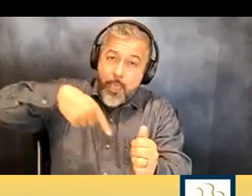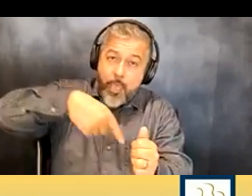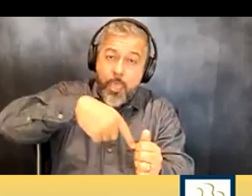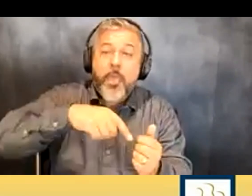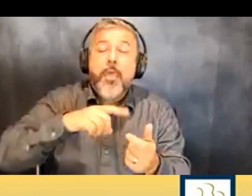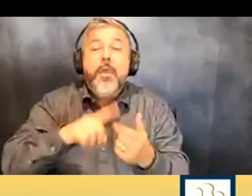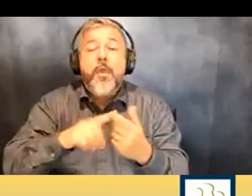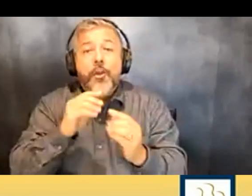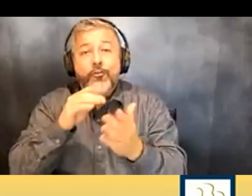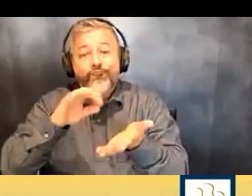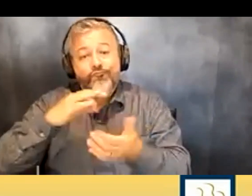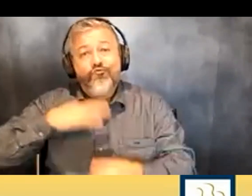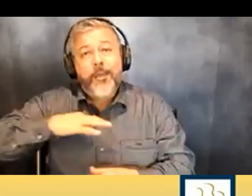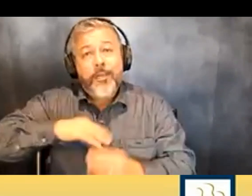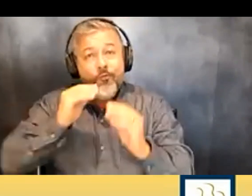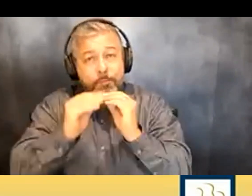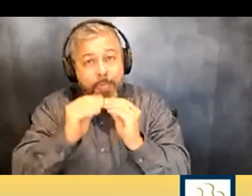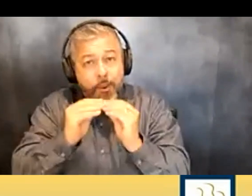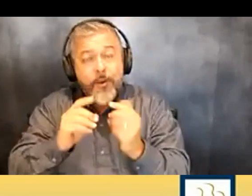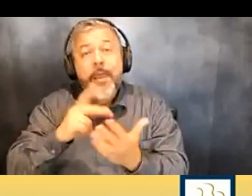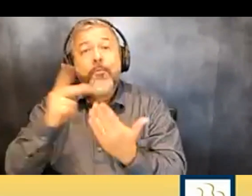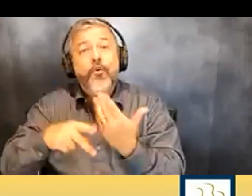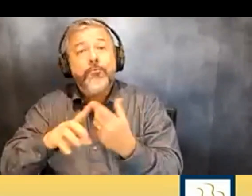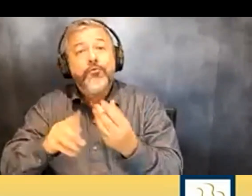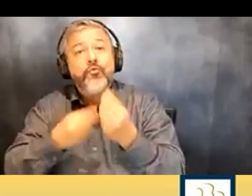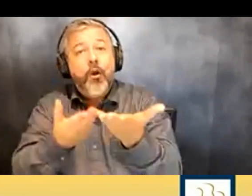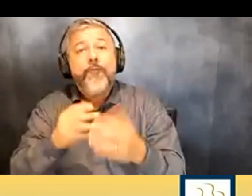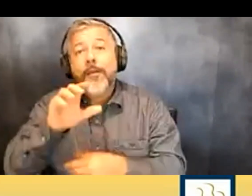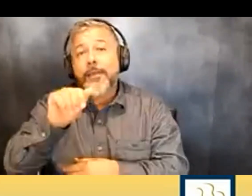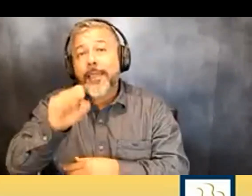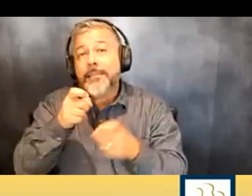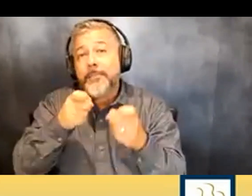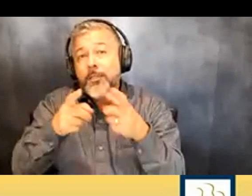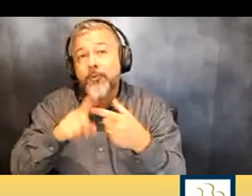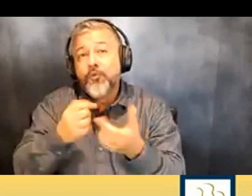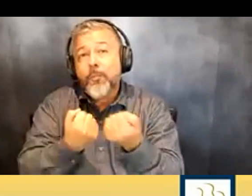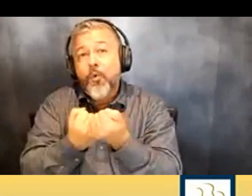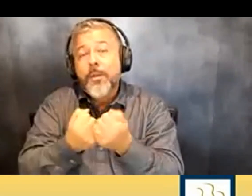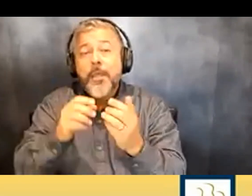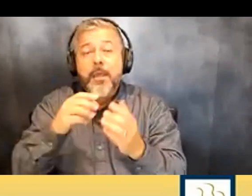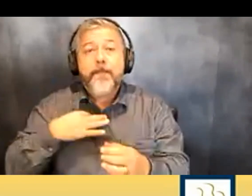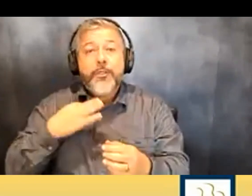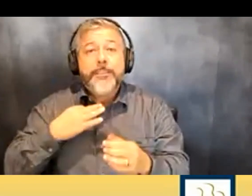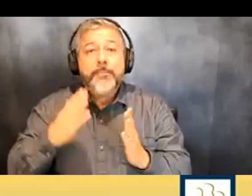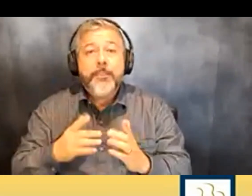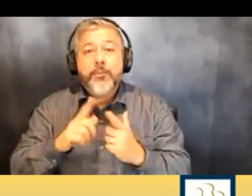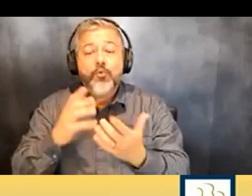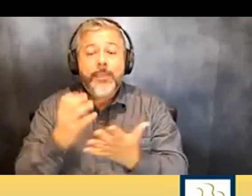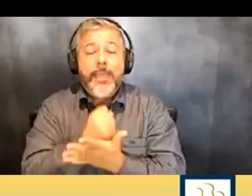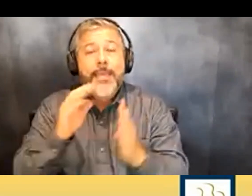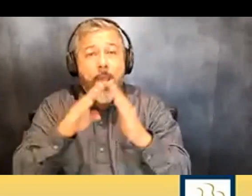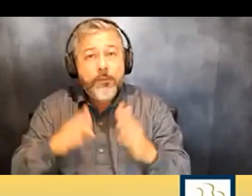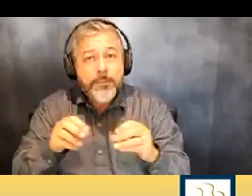repairs. And also our programs that can offer case management to support participants in gaining housing stability and to coordinate